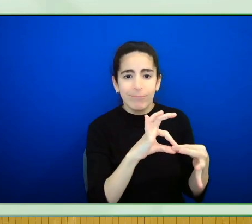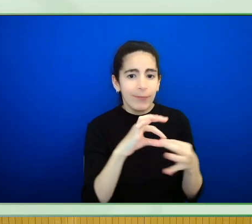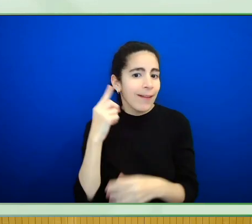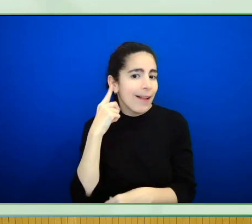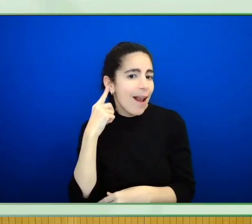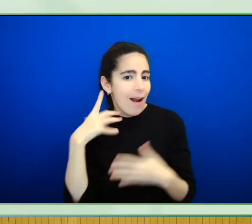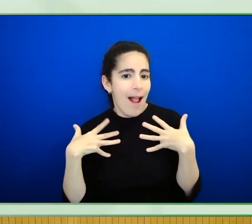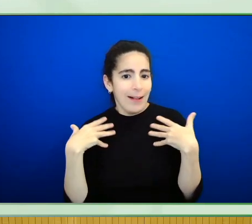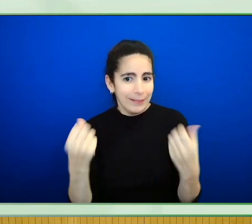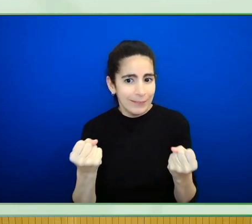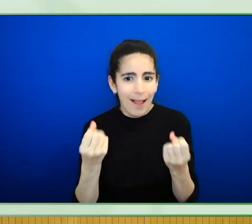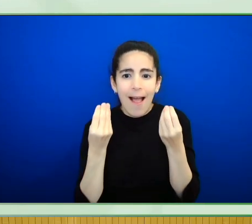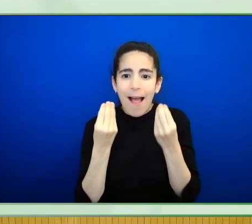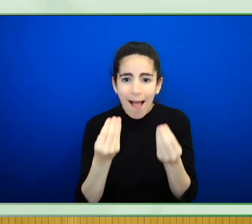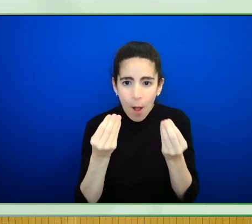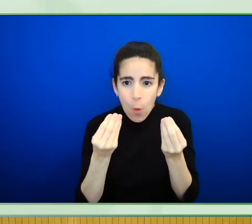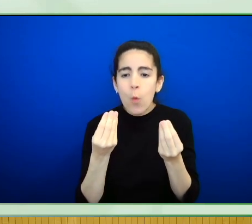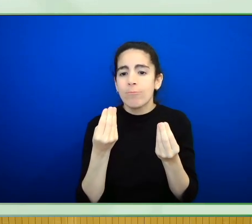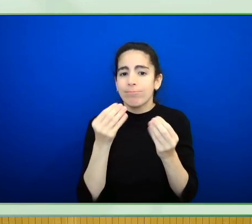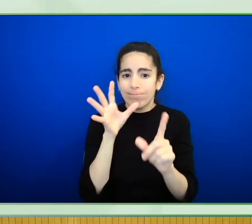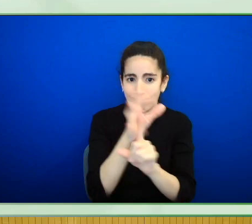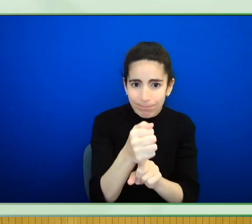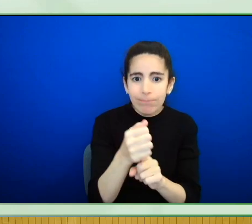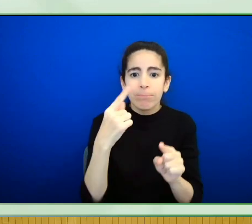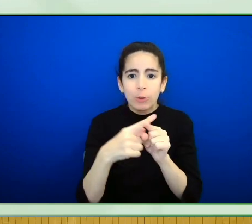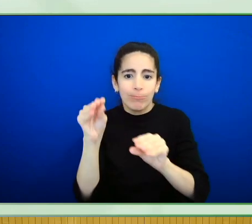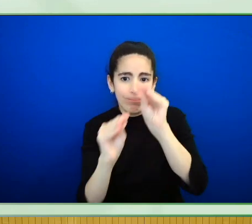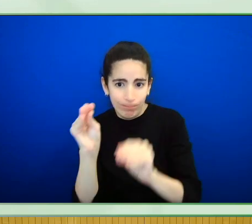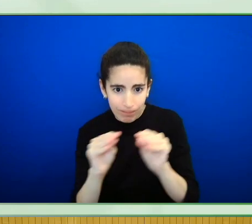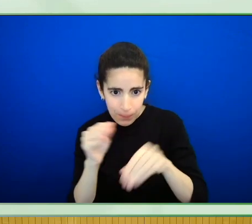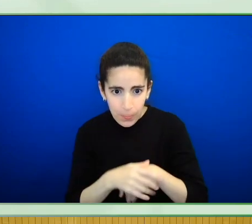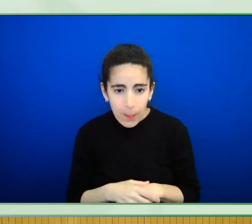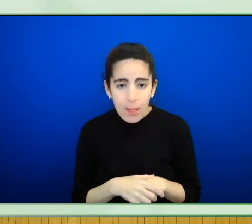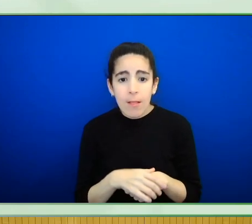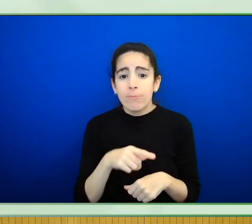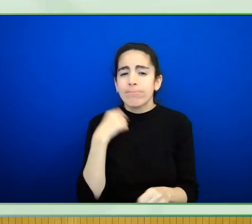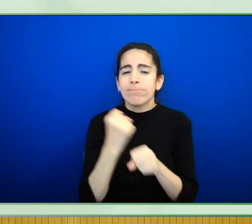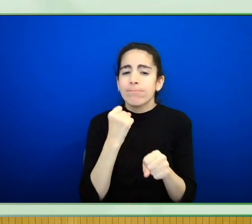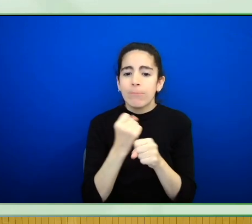and access to hearing aids. We are screening more than